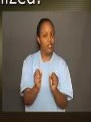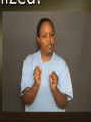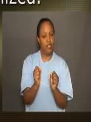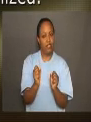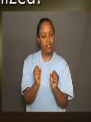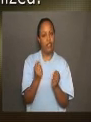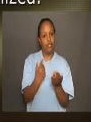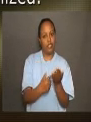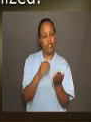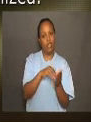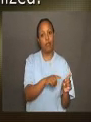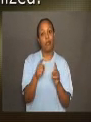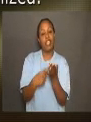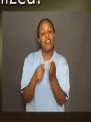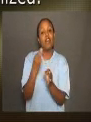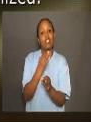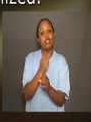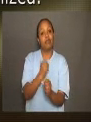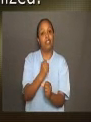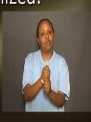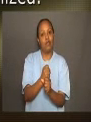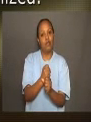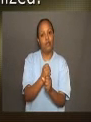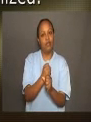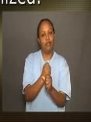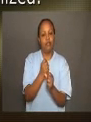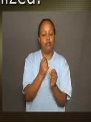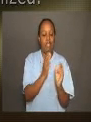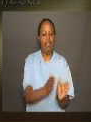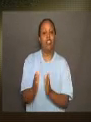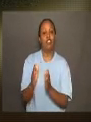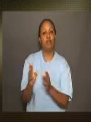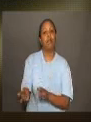to execute the functions for which it was organized.